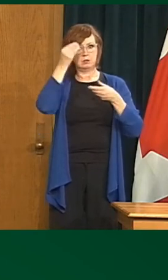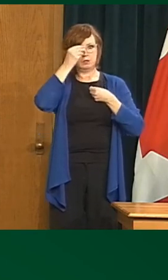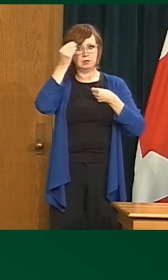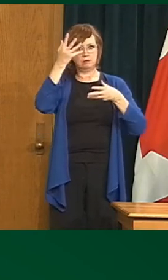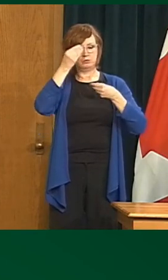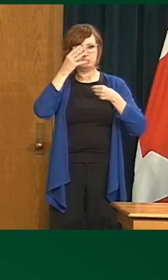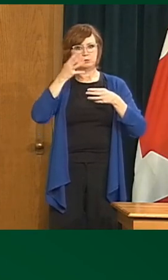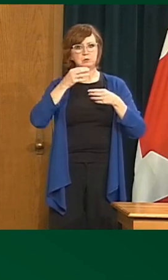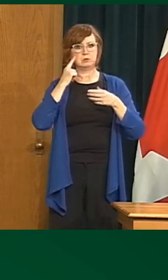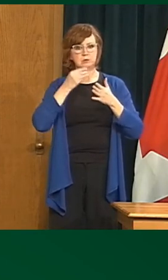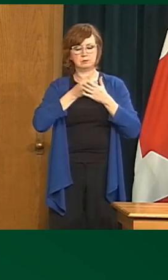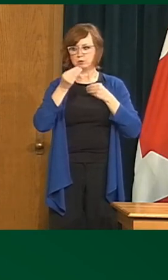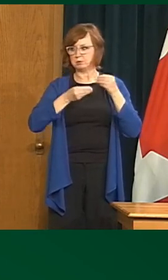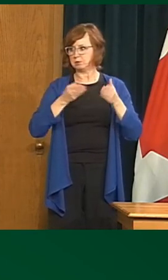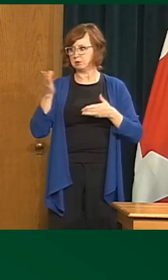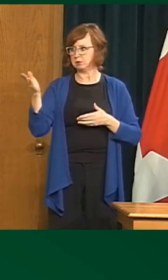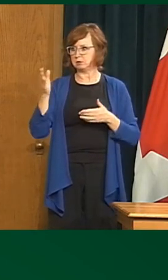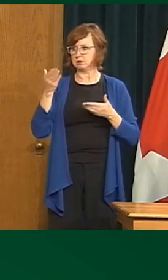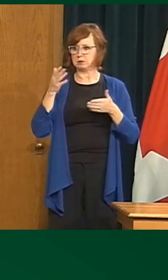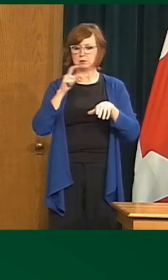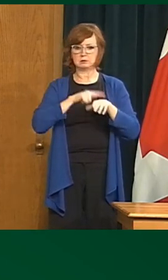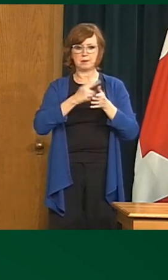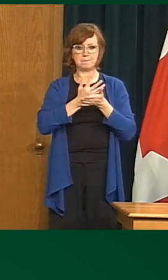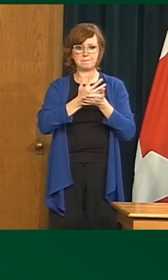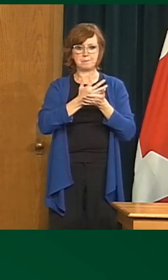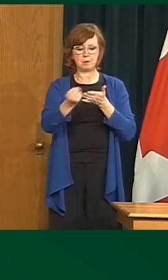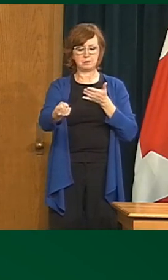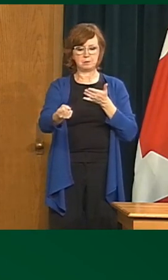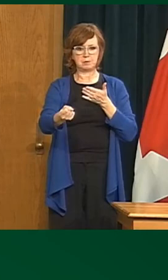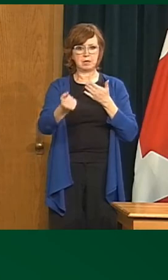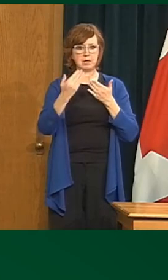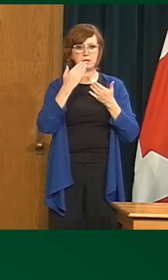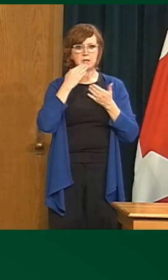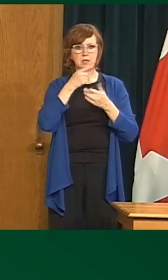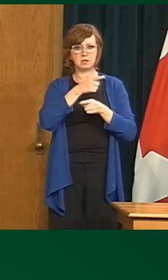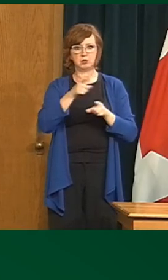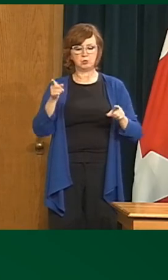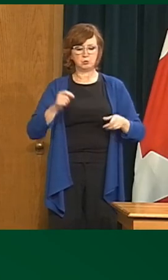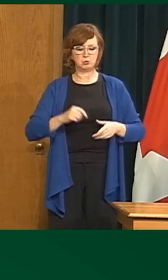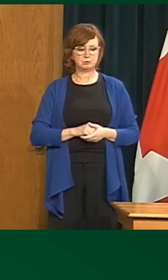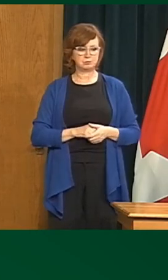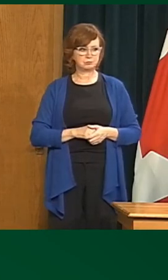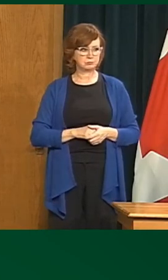that a budget would have. And that concludes our time for today. Thanks for joining us, everyone.